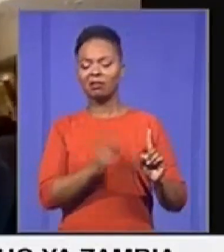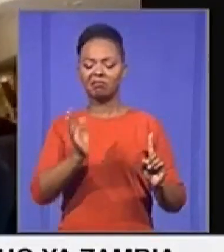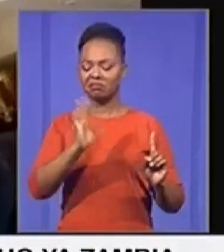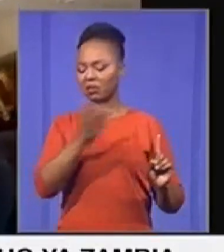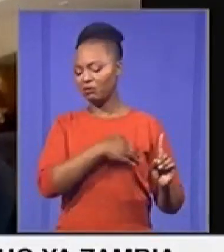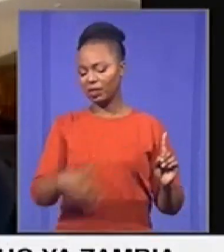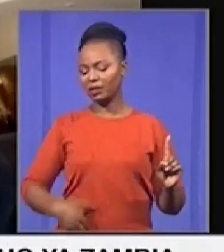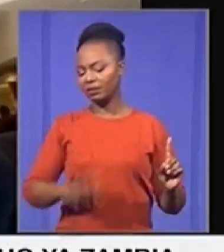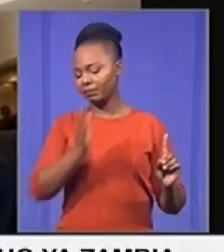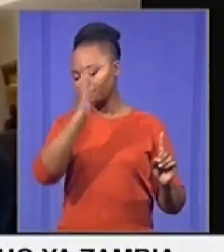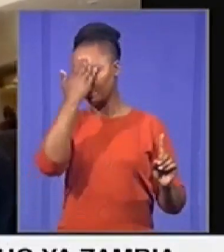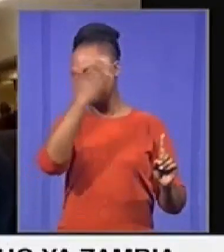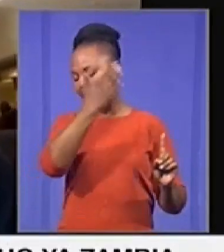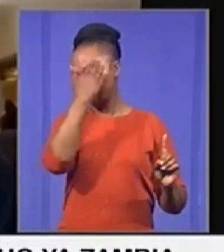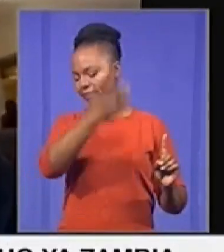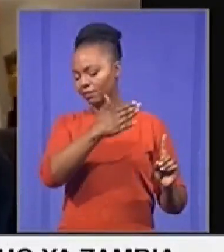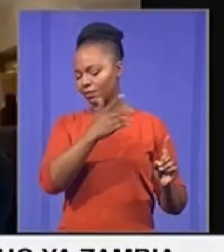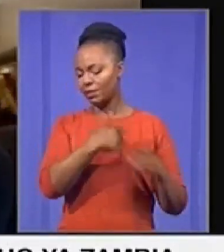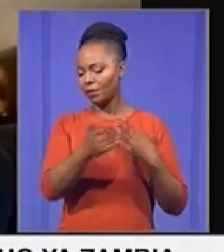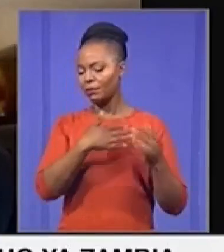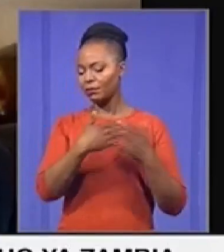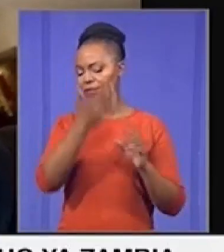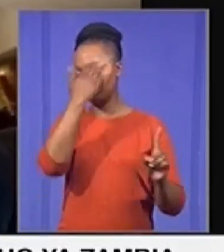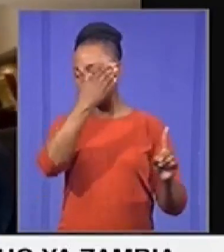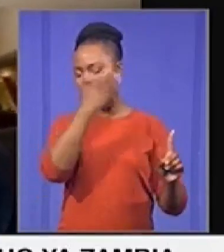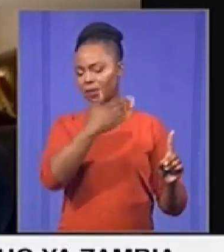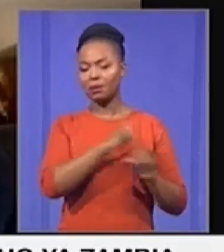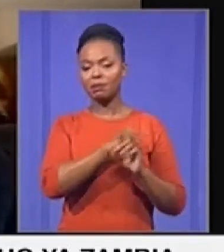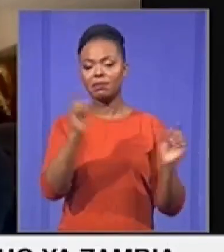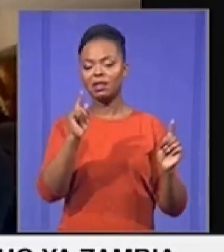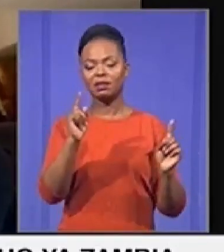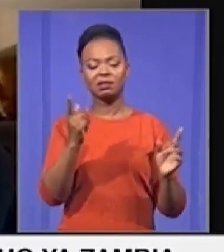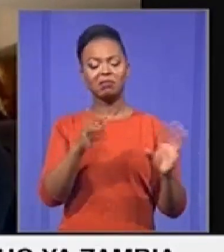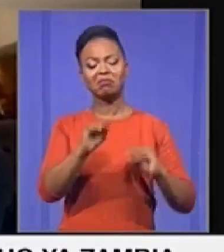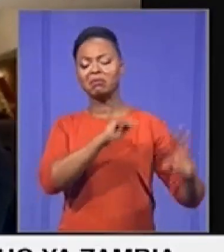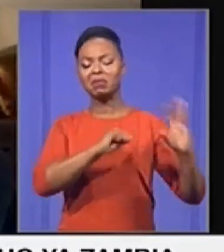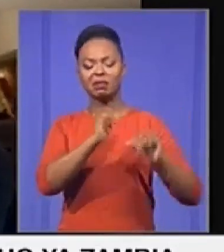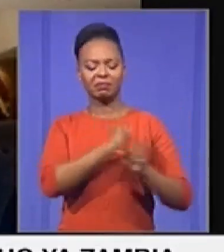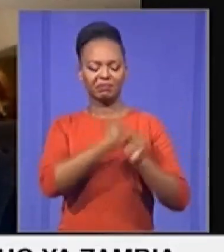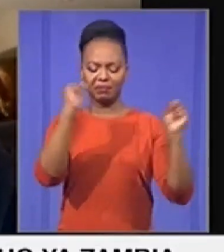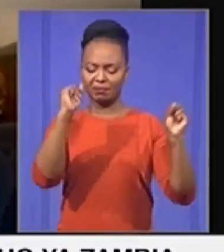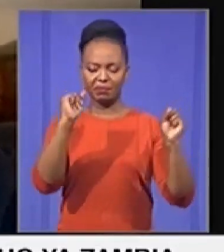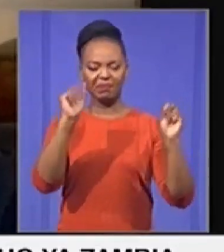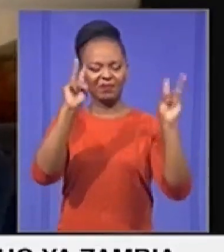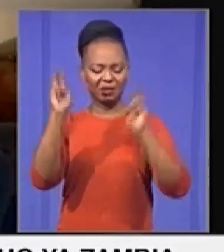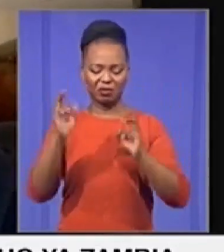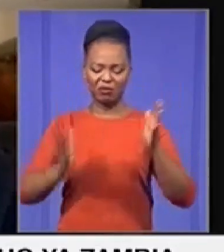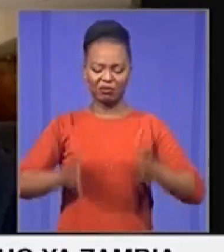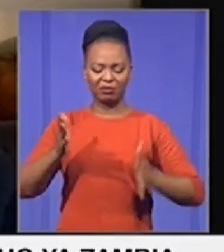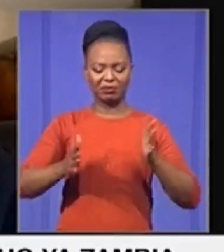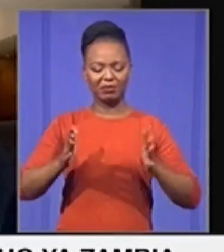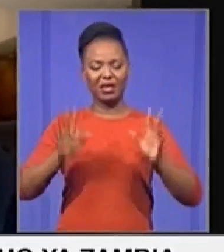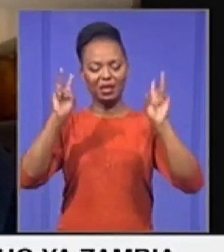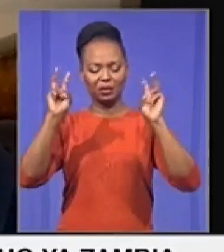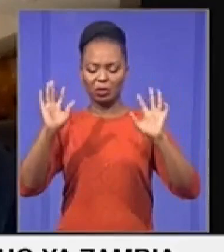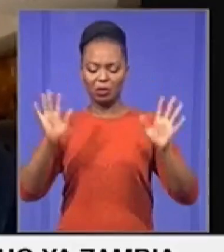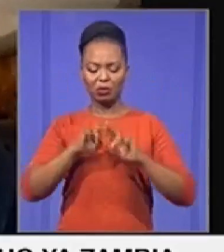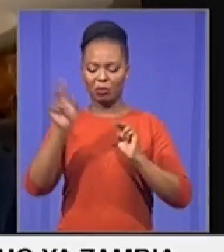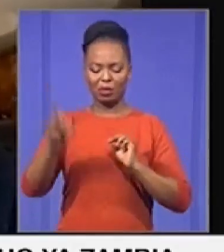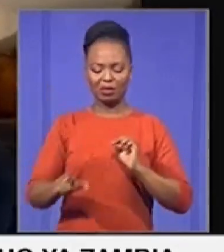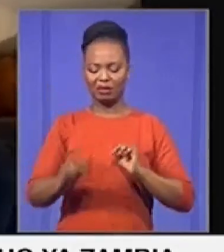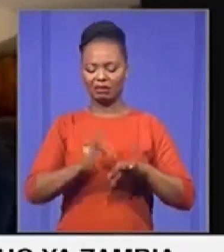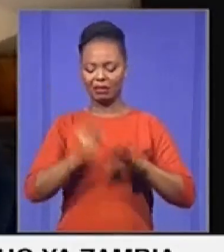greet each other like anybody else. Everybody's greeting him, but we never even touched the case of Costa, the present moment, nobody touches it.